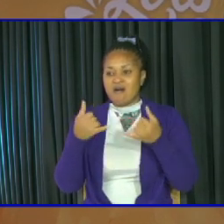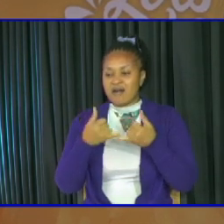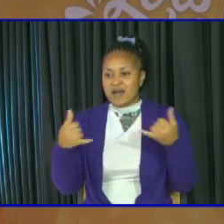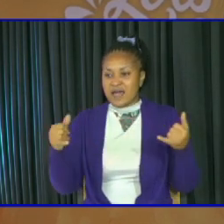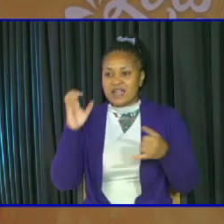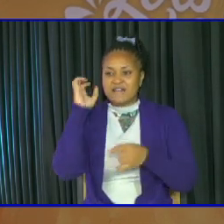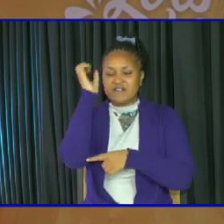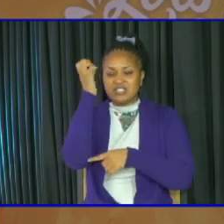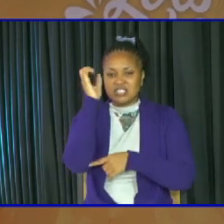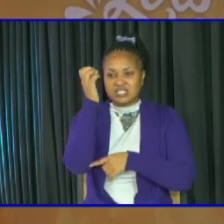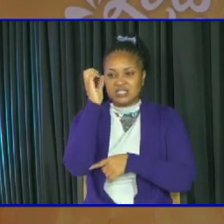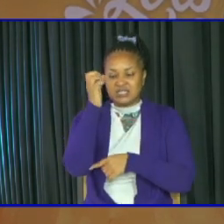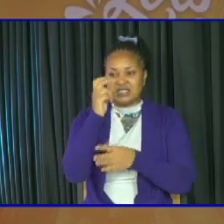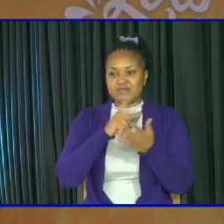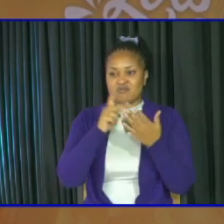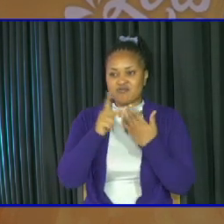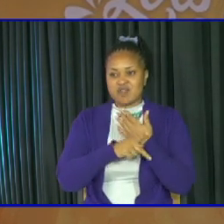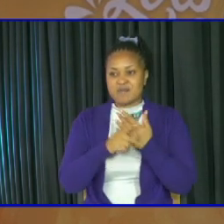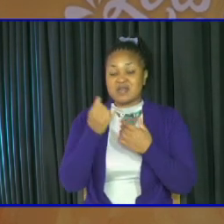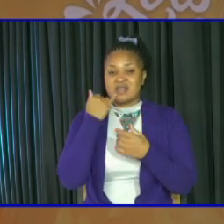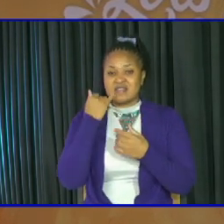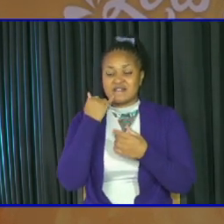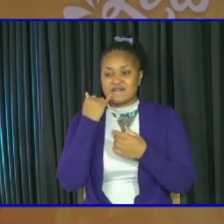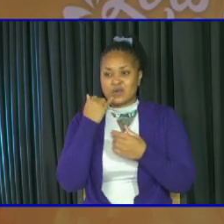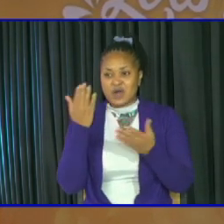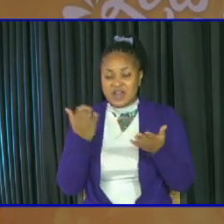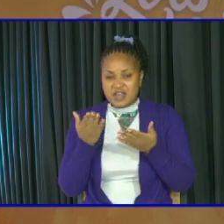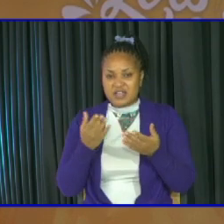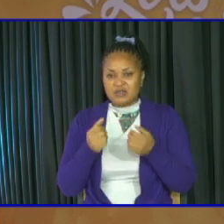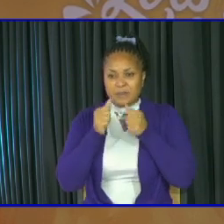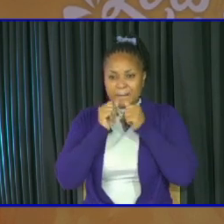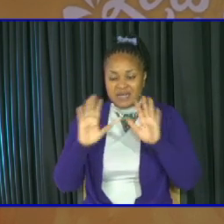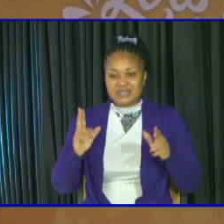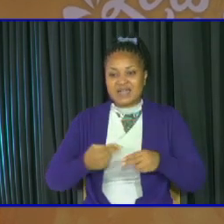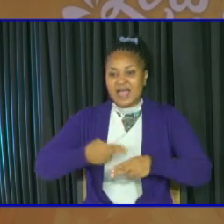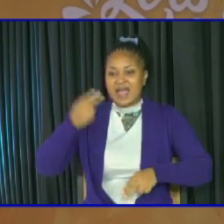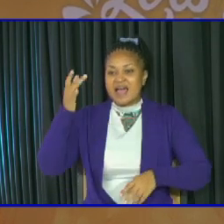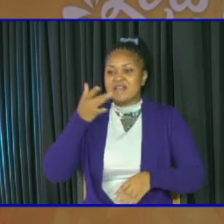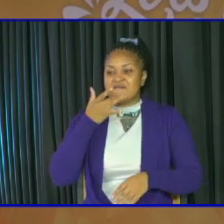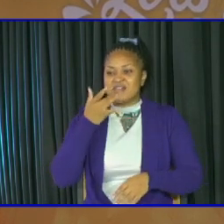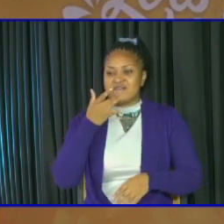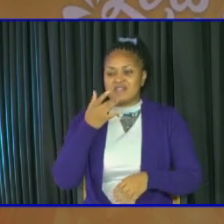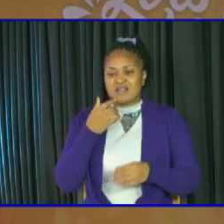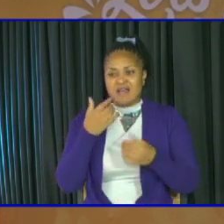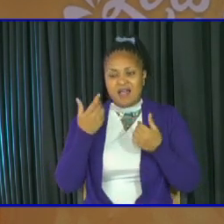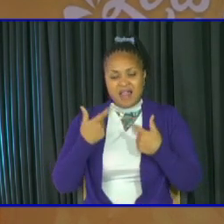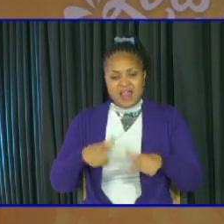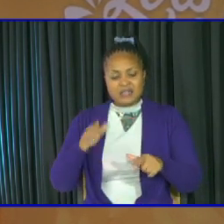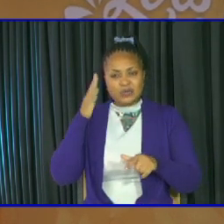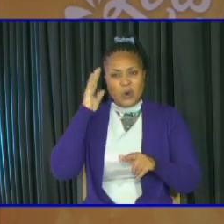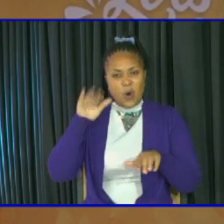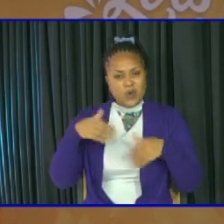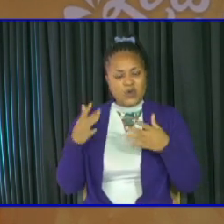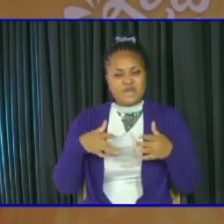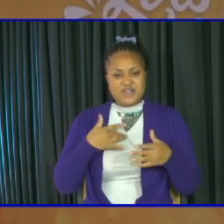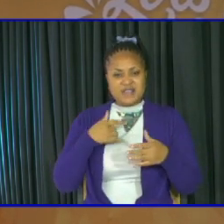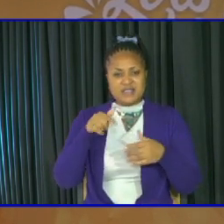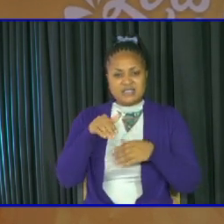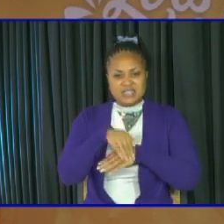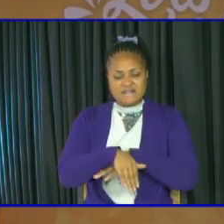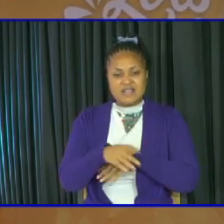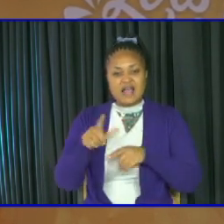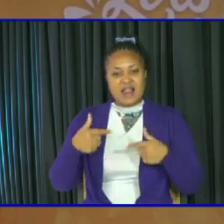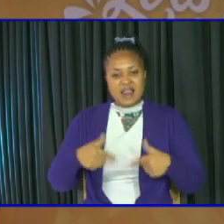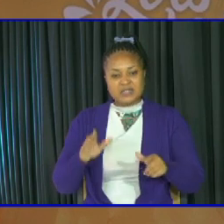far, just put blessed and highly favored in the chat. Let us know how you're feeling this evening and let us know where indeed you're joining